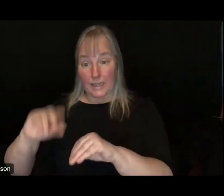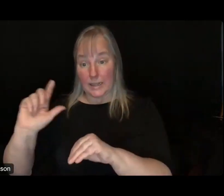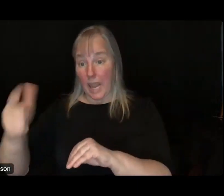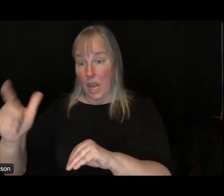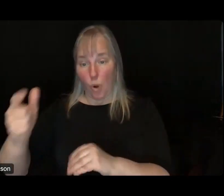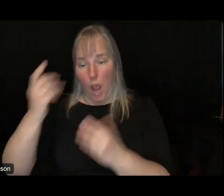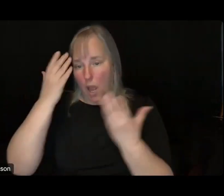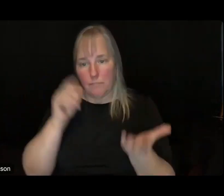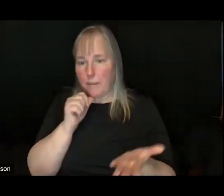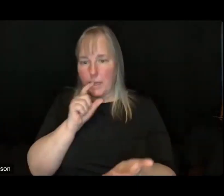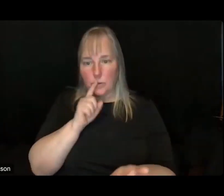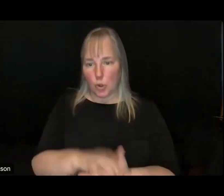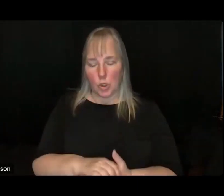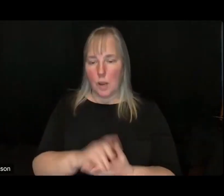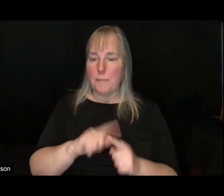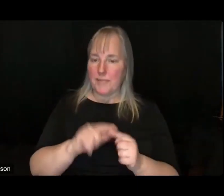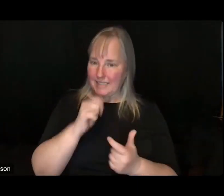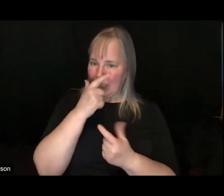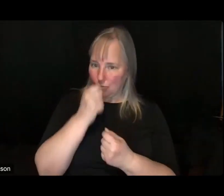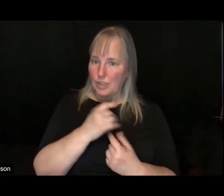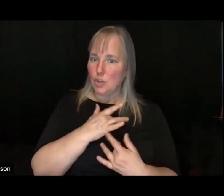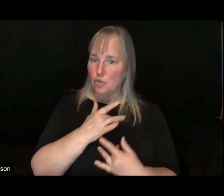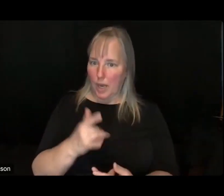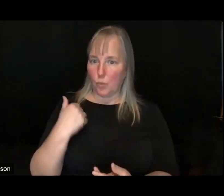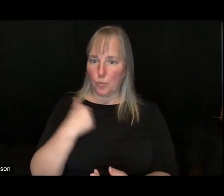that's been an interesting trend that we're seeing also.